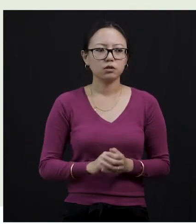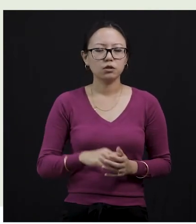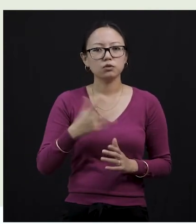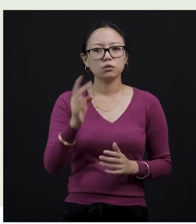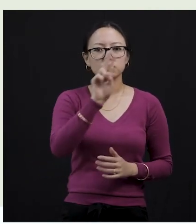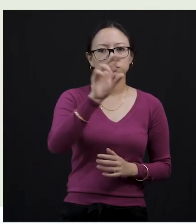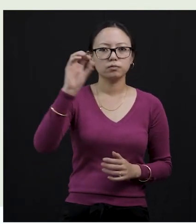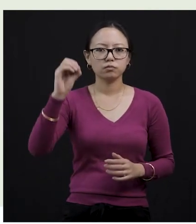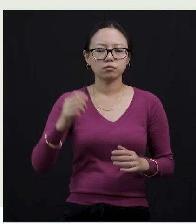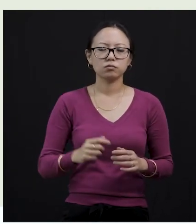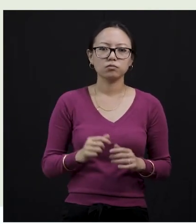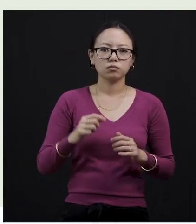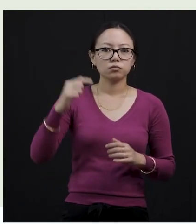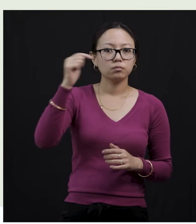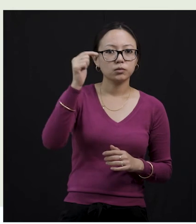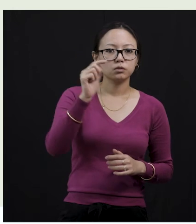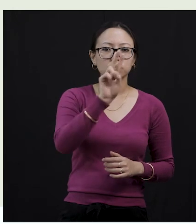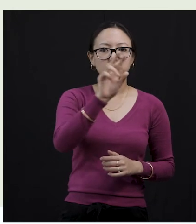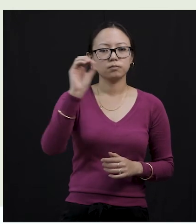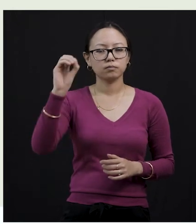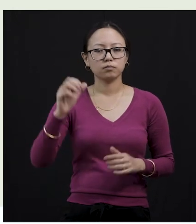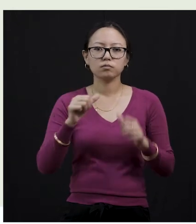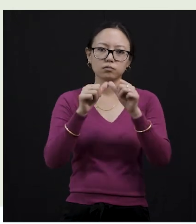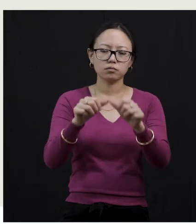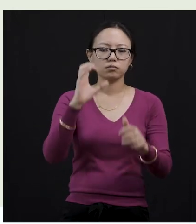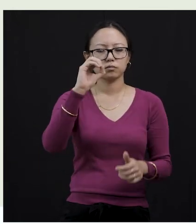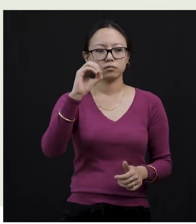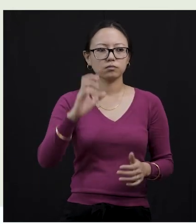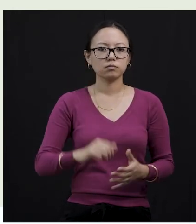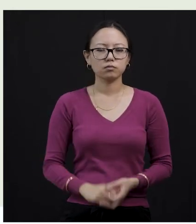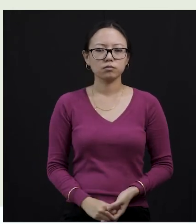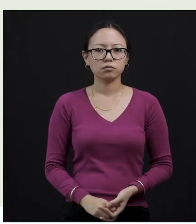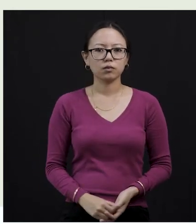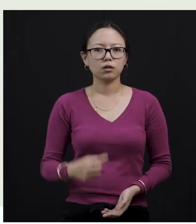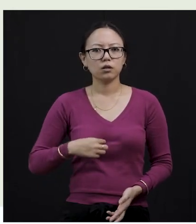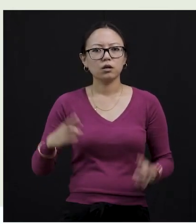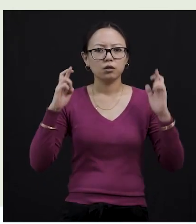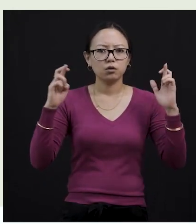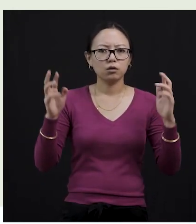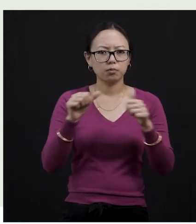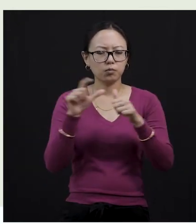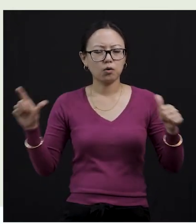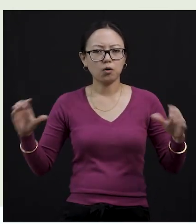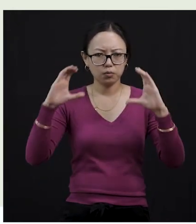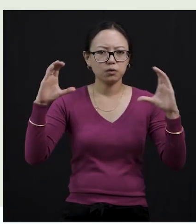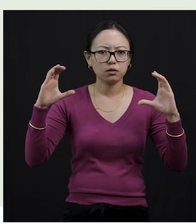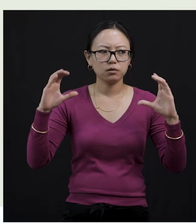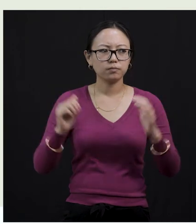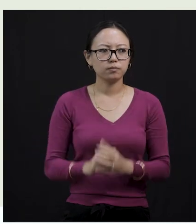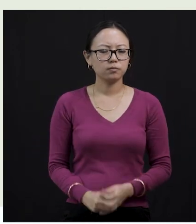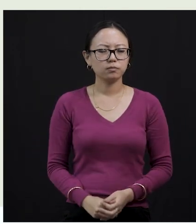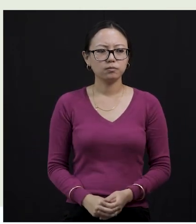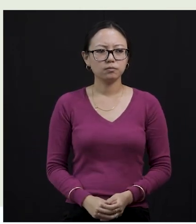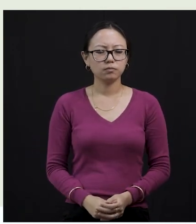again, 20 minus 20, it will be 0. Am I right? Okay, I hope you all are clear till now.